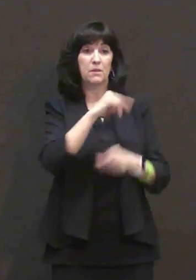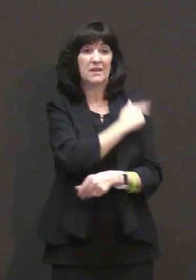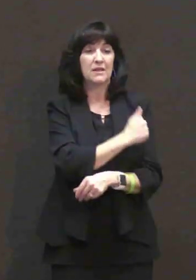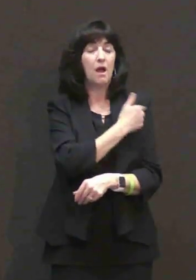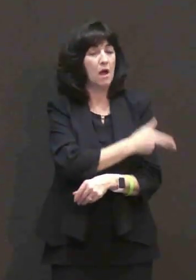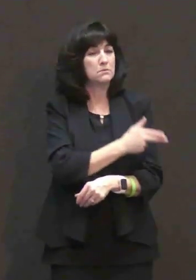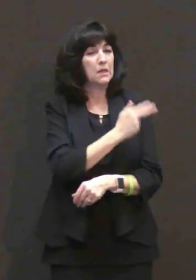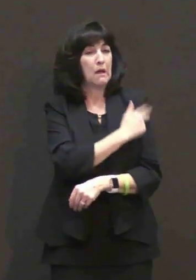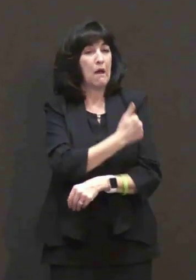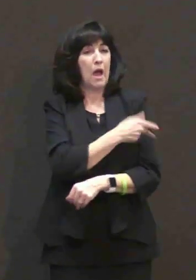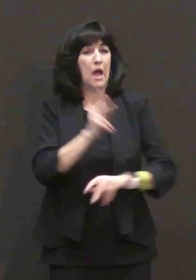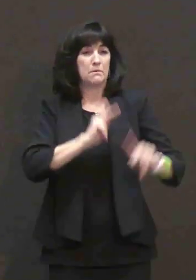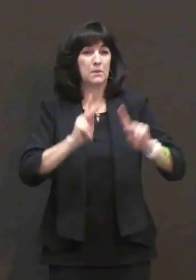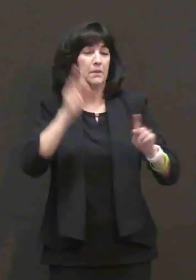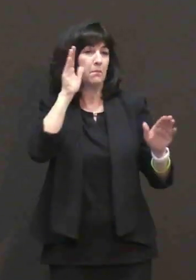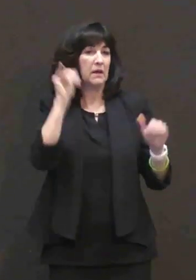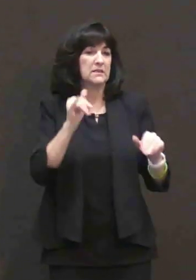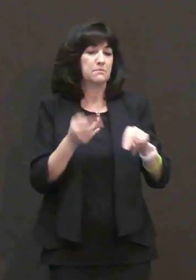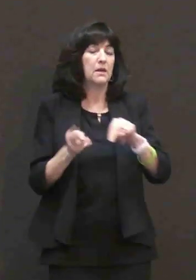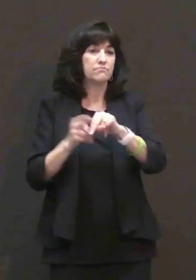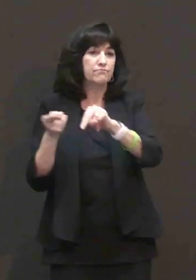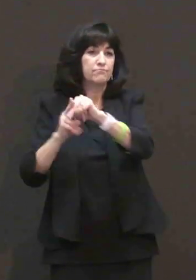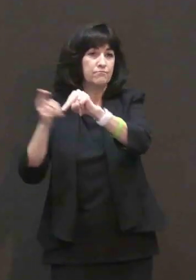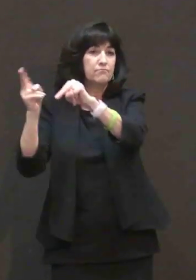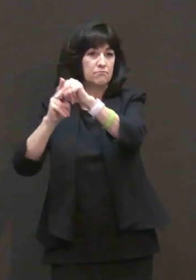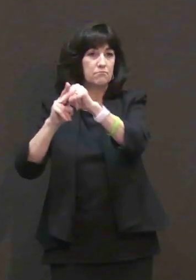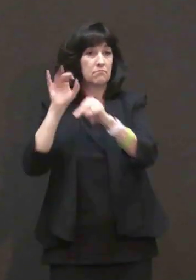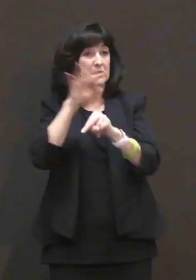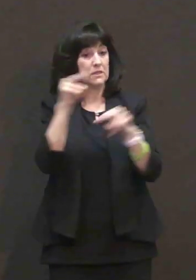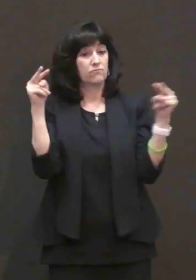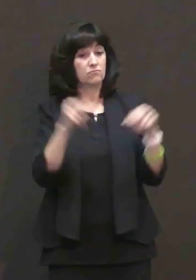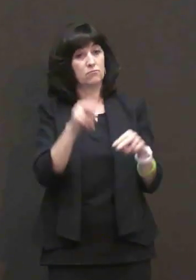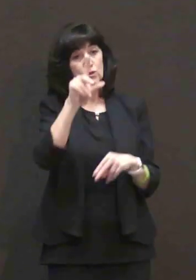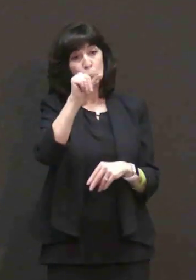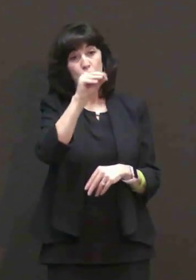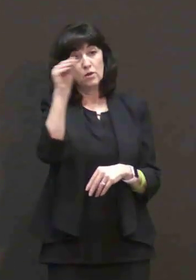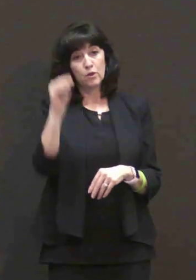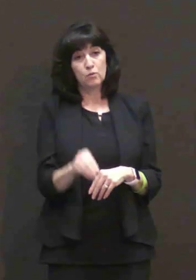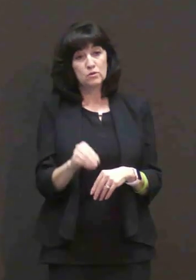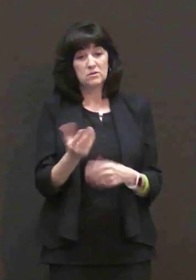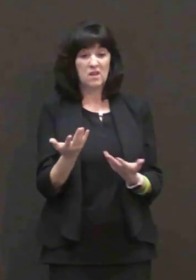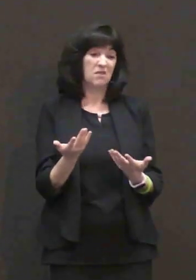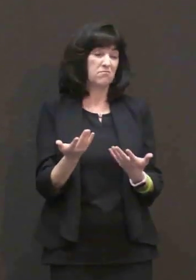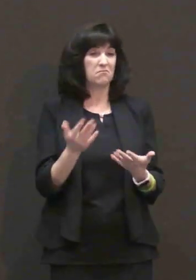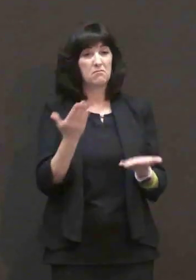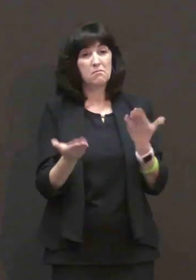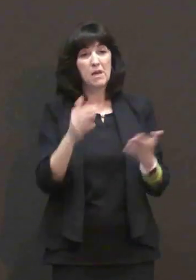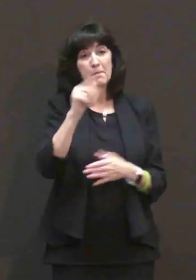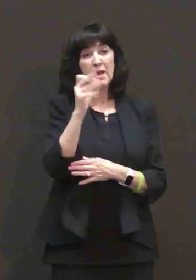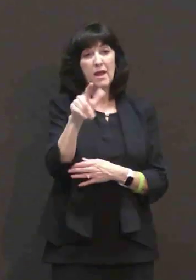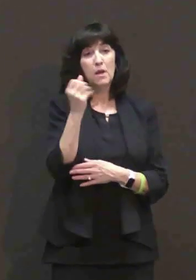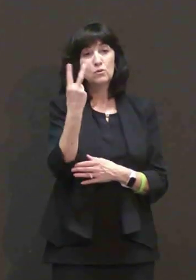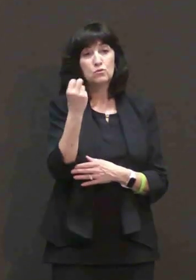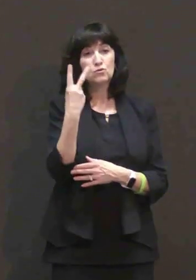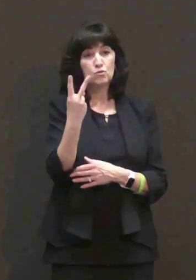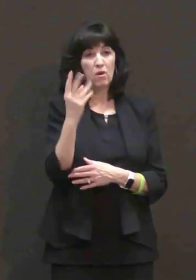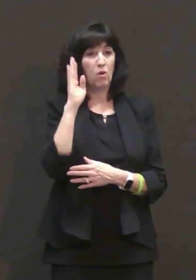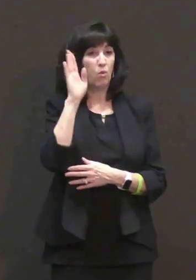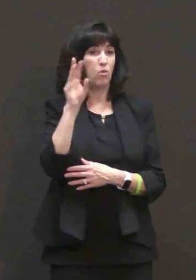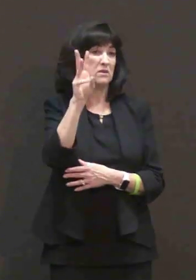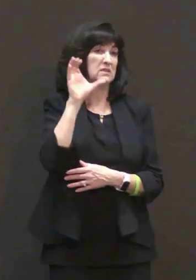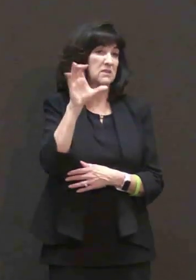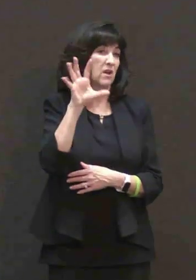day. If we look at that, the 20% at 4/12, so April 12th would be about 650